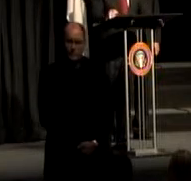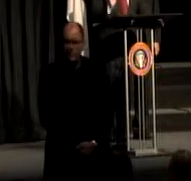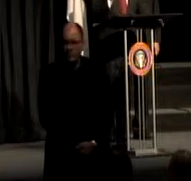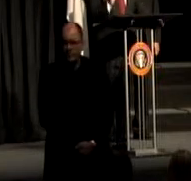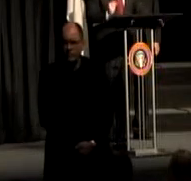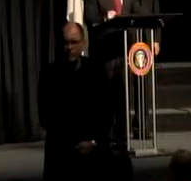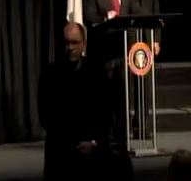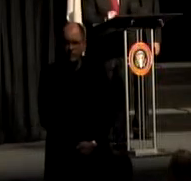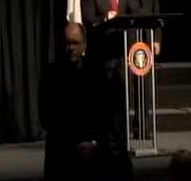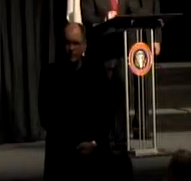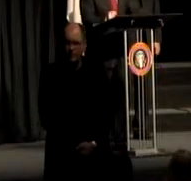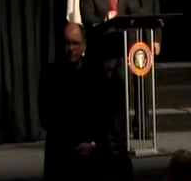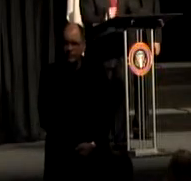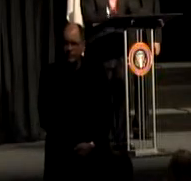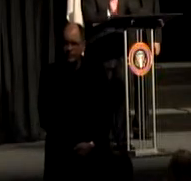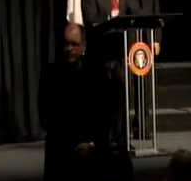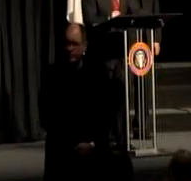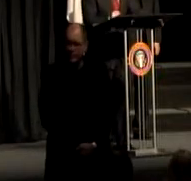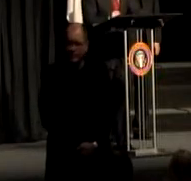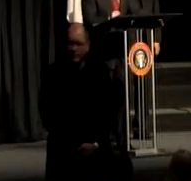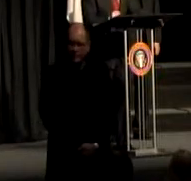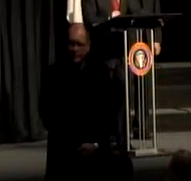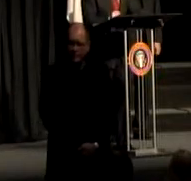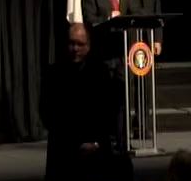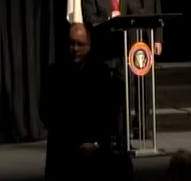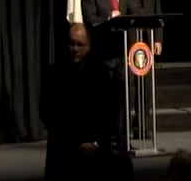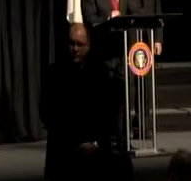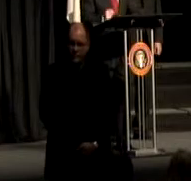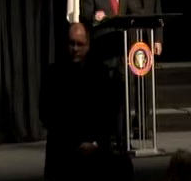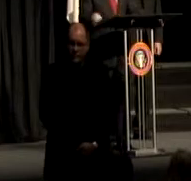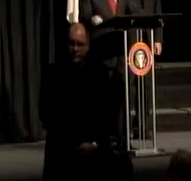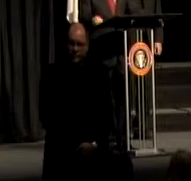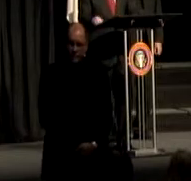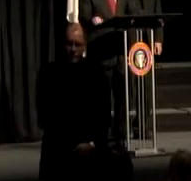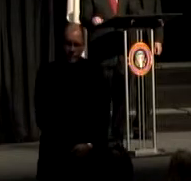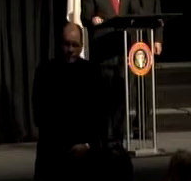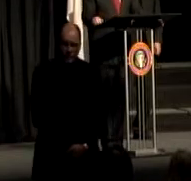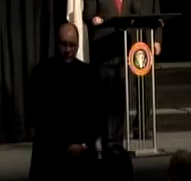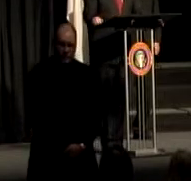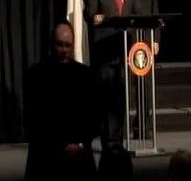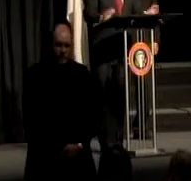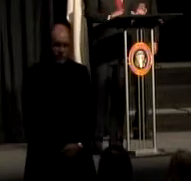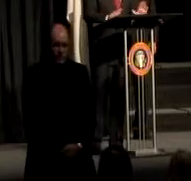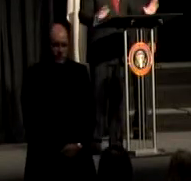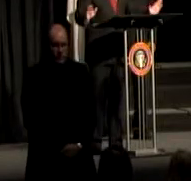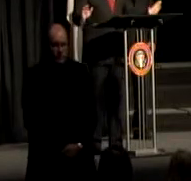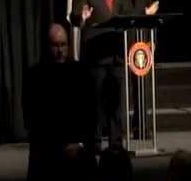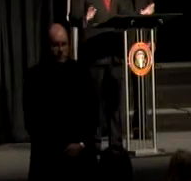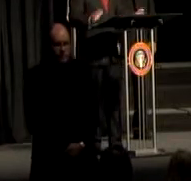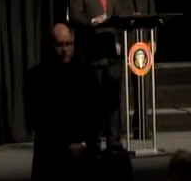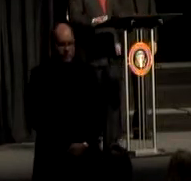faithful in all times whatever takes place. There was a person I believe in the Bible that was the